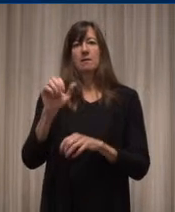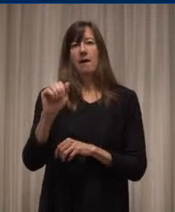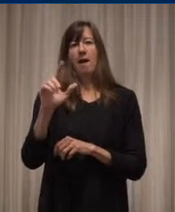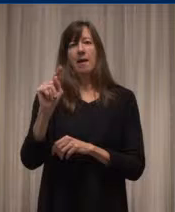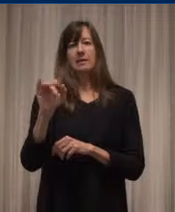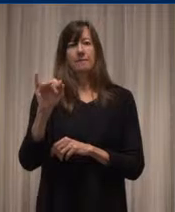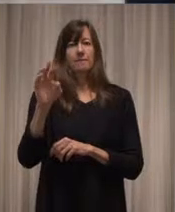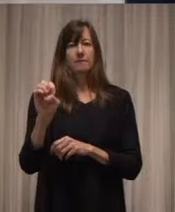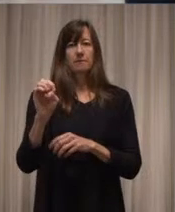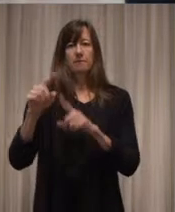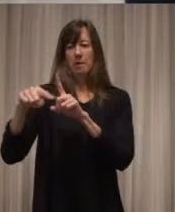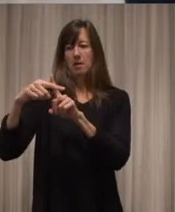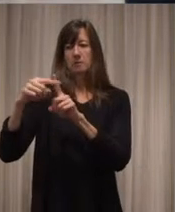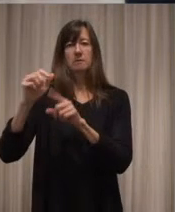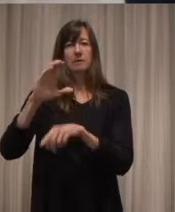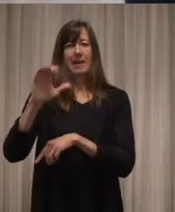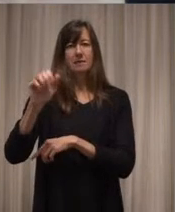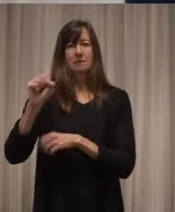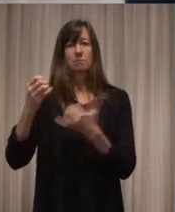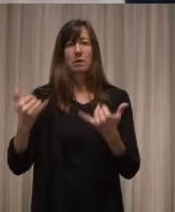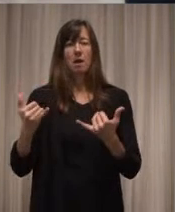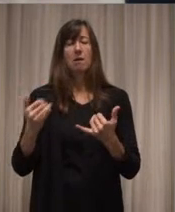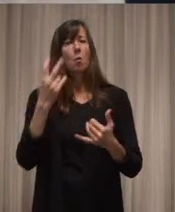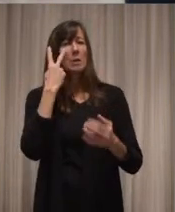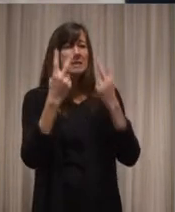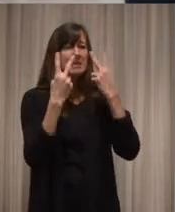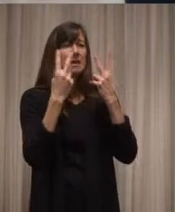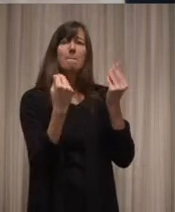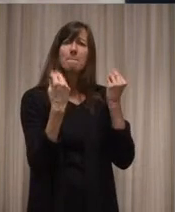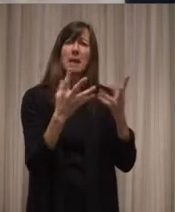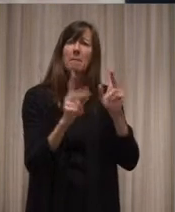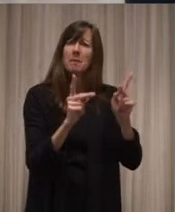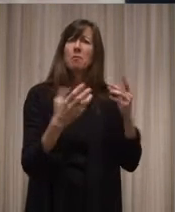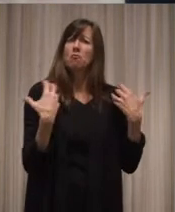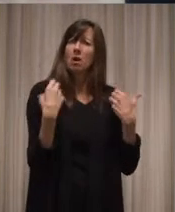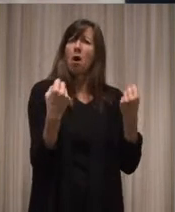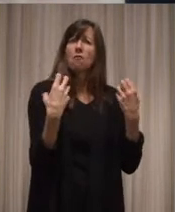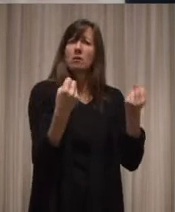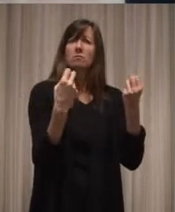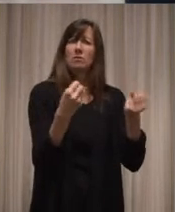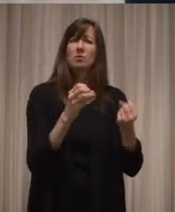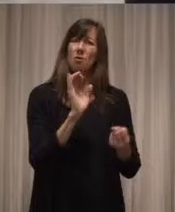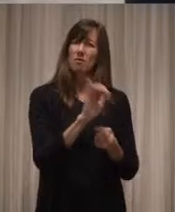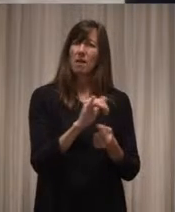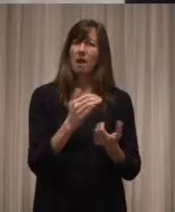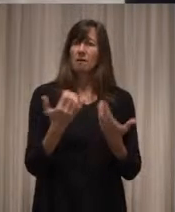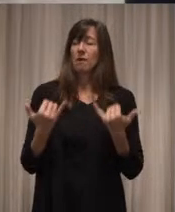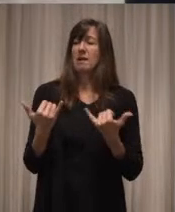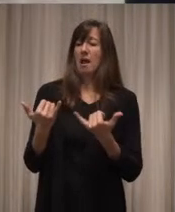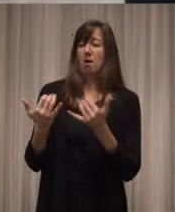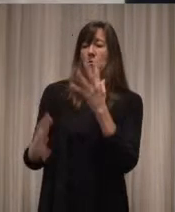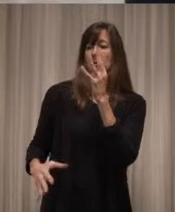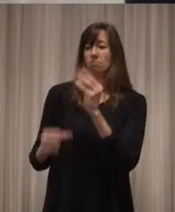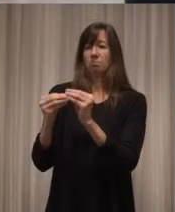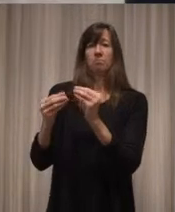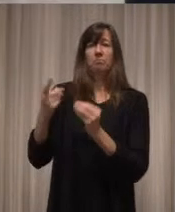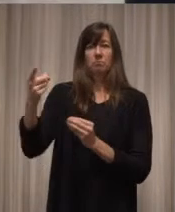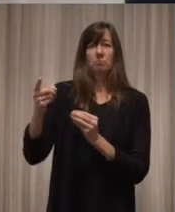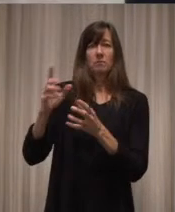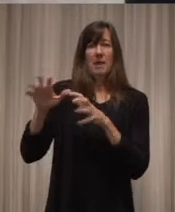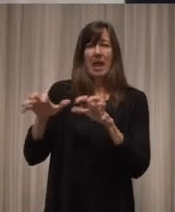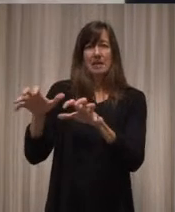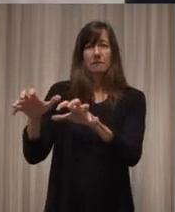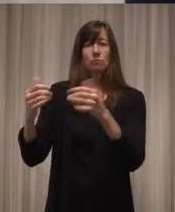very much seeing significant numbers recover. So remember, this is a number of active right now. Every day, as